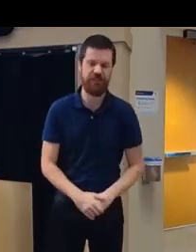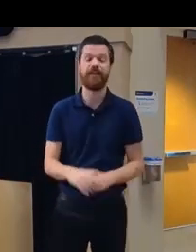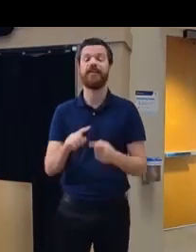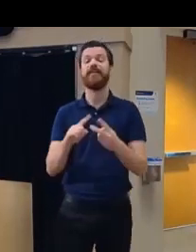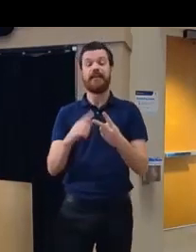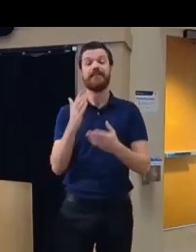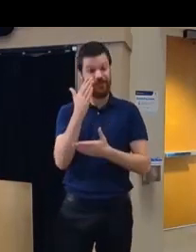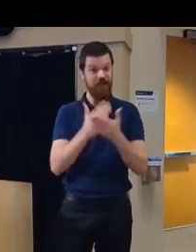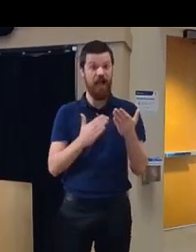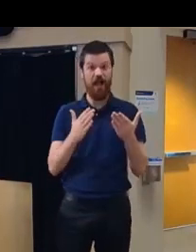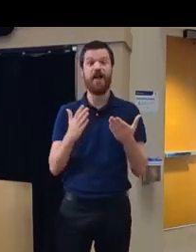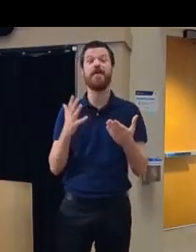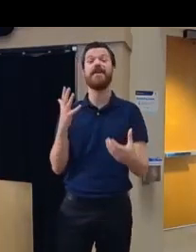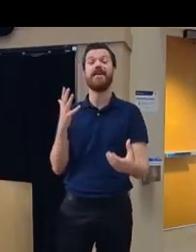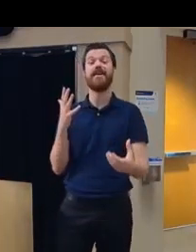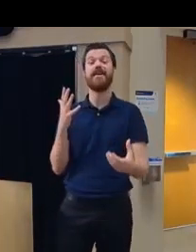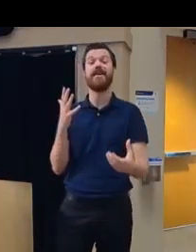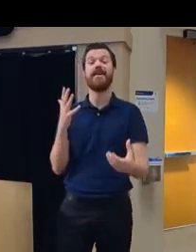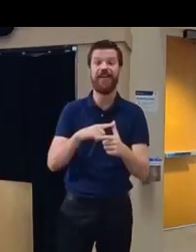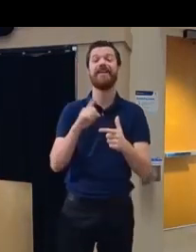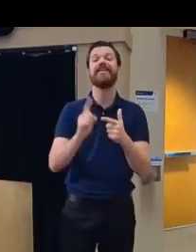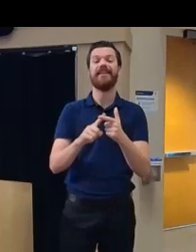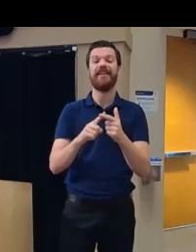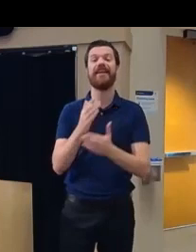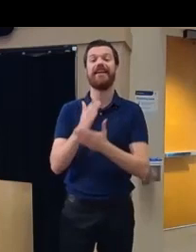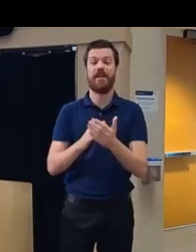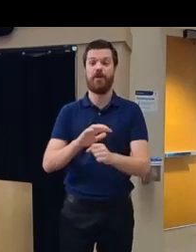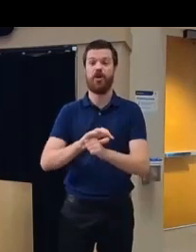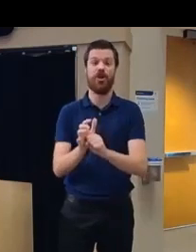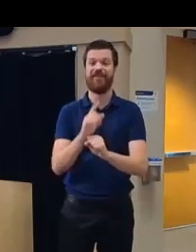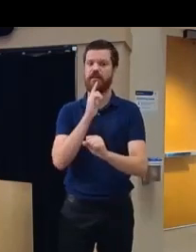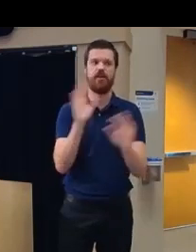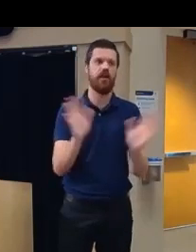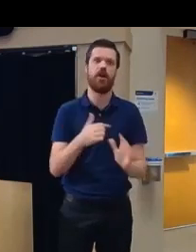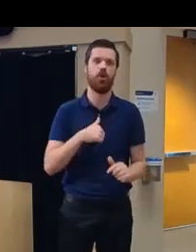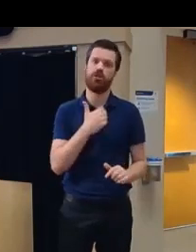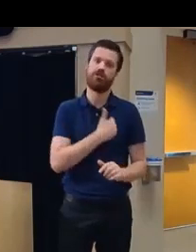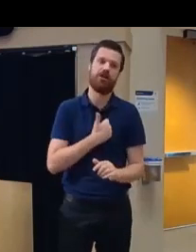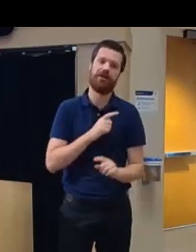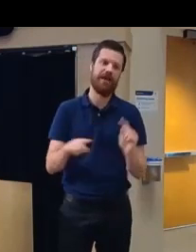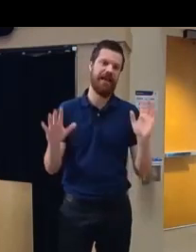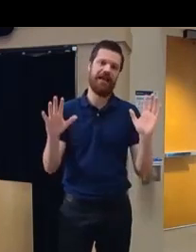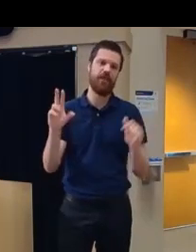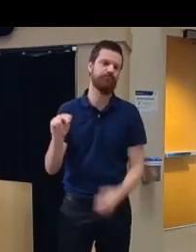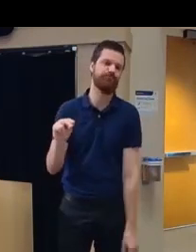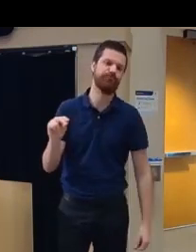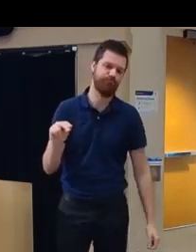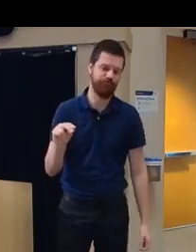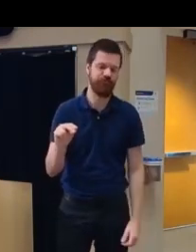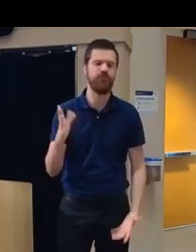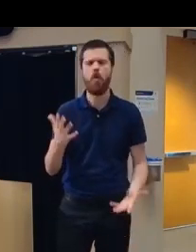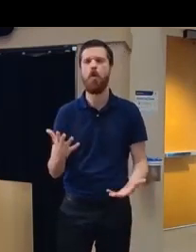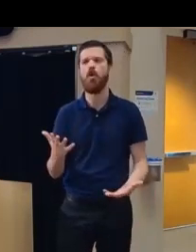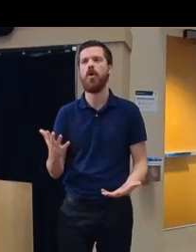Some engaged. And then with COVID, we're like, no, we're really sorry. Some,